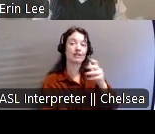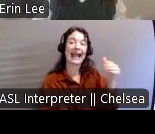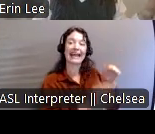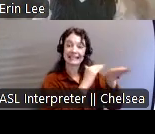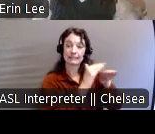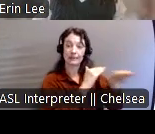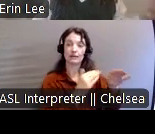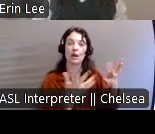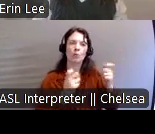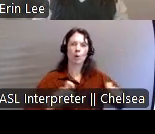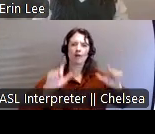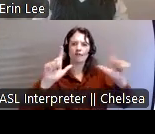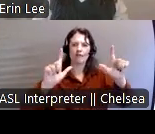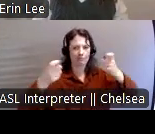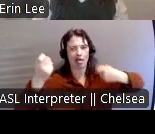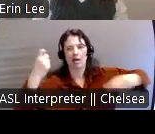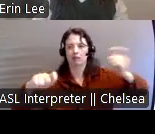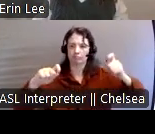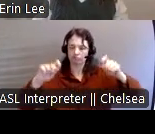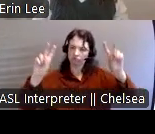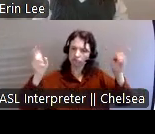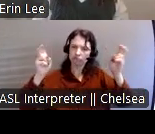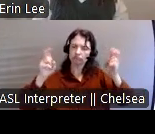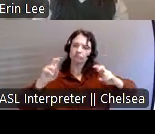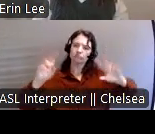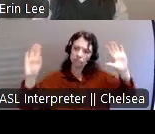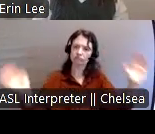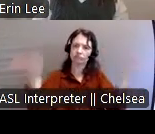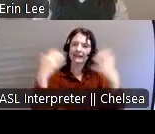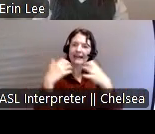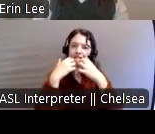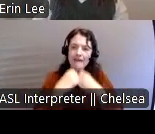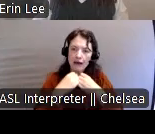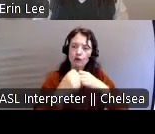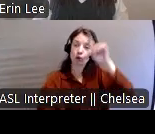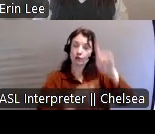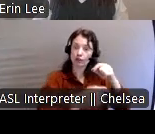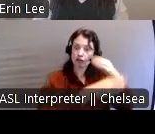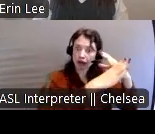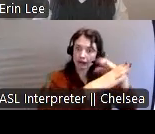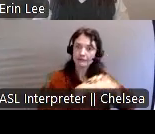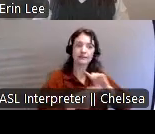campaign that builds on amplifying value, engagement, reduction of barriers to service, reducing